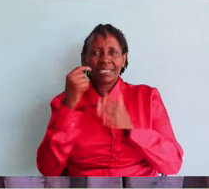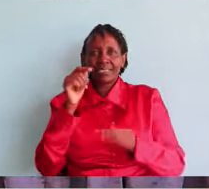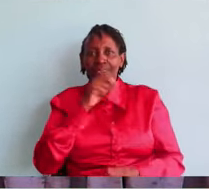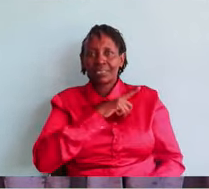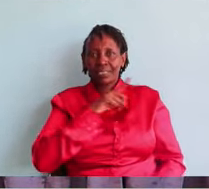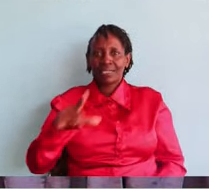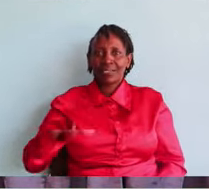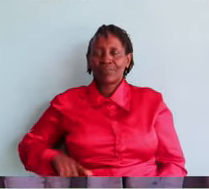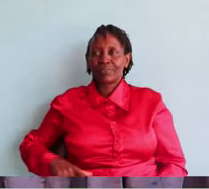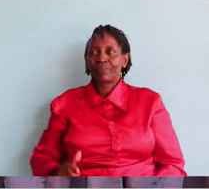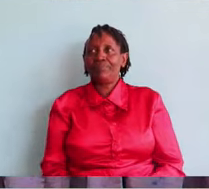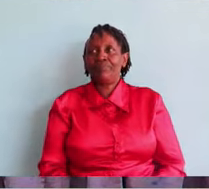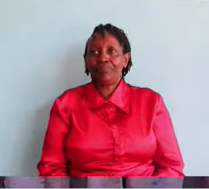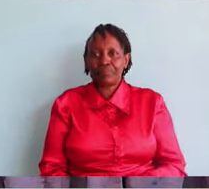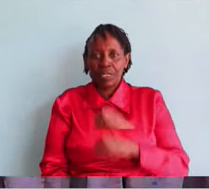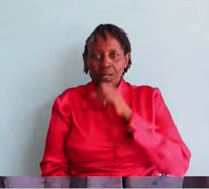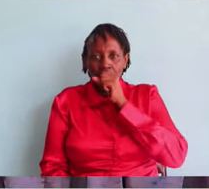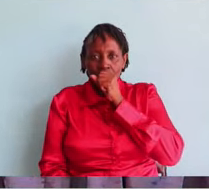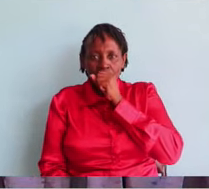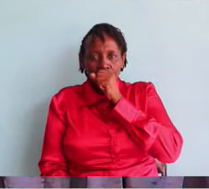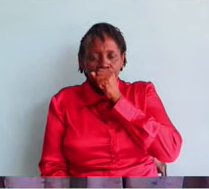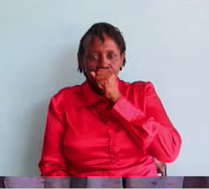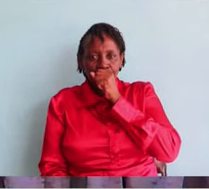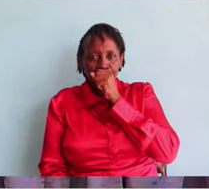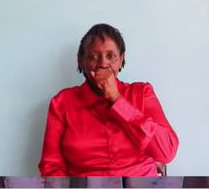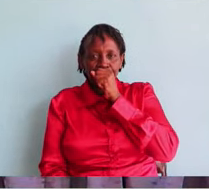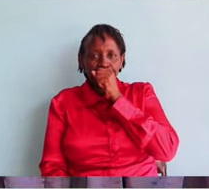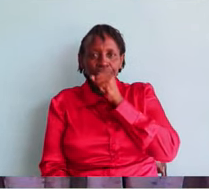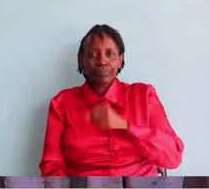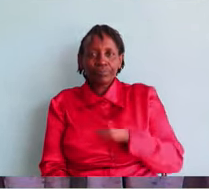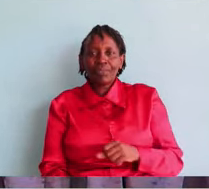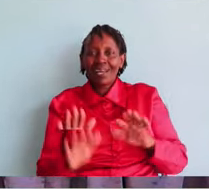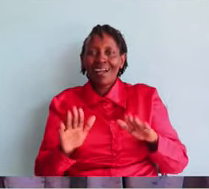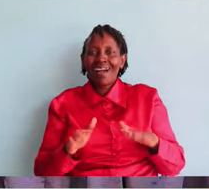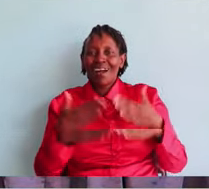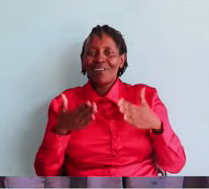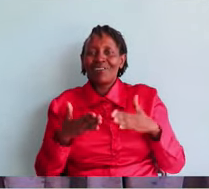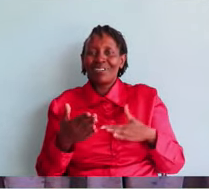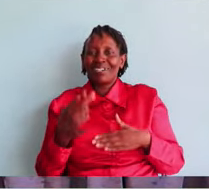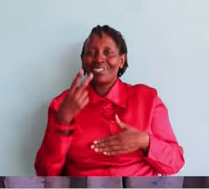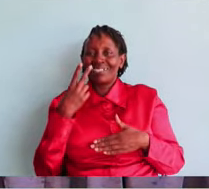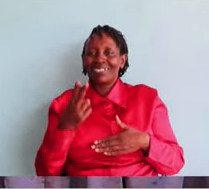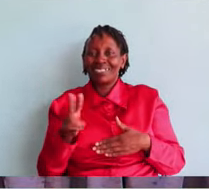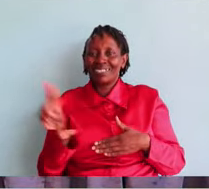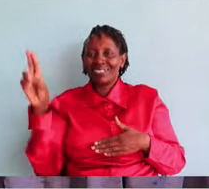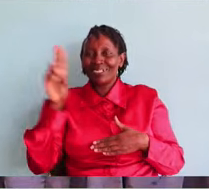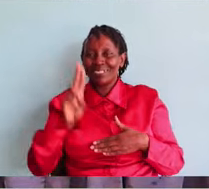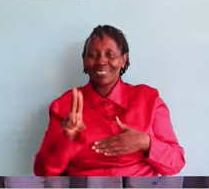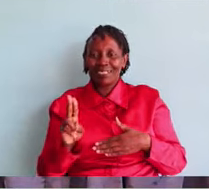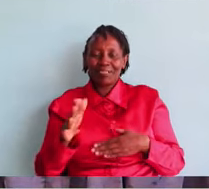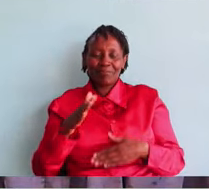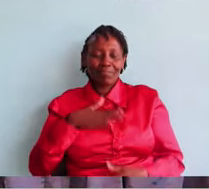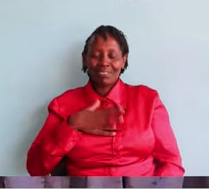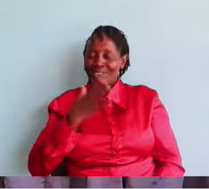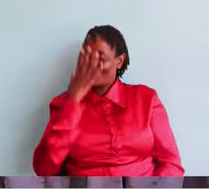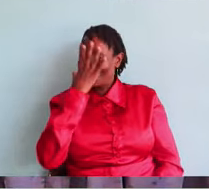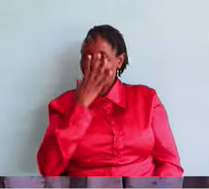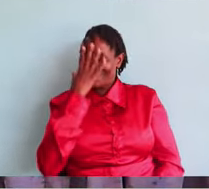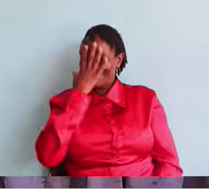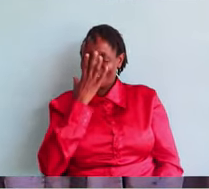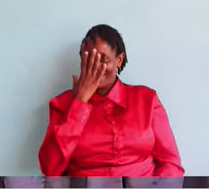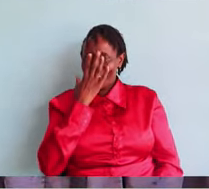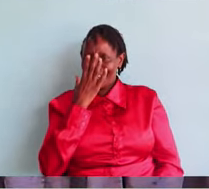And I do say it to believers, but sometimes because of the way I see it being used, I'm a bit shy